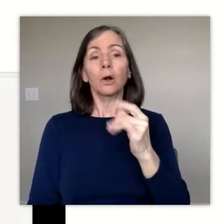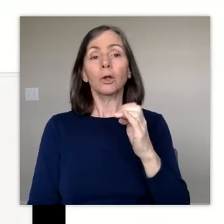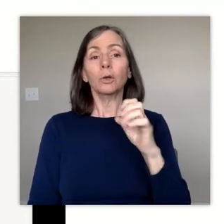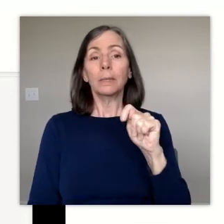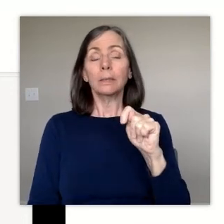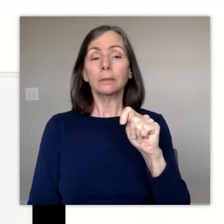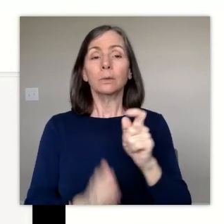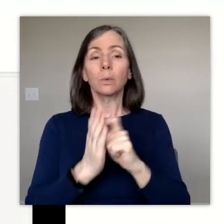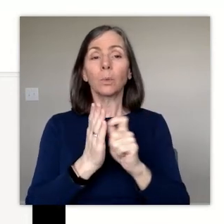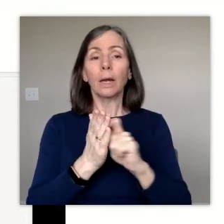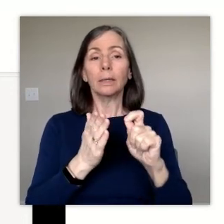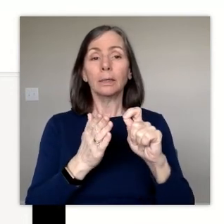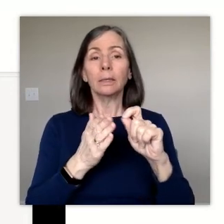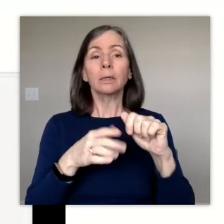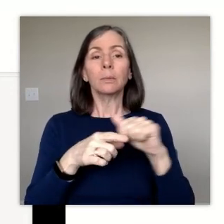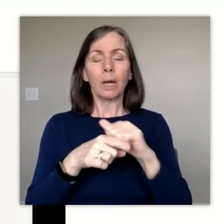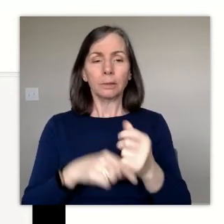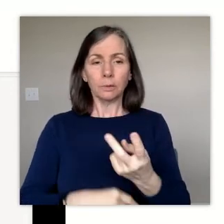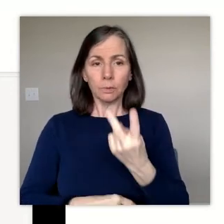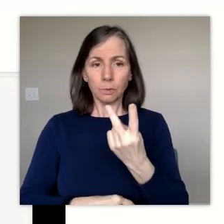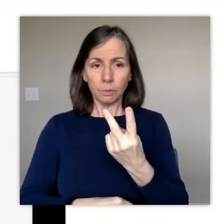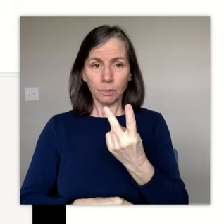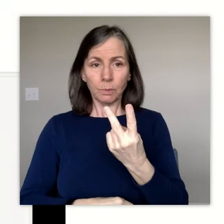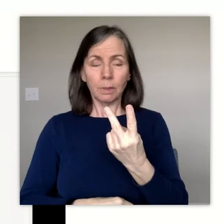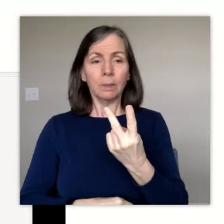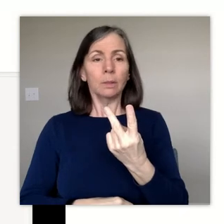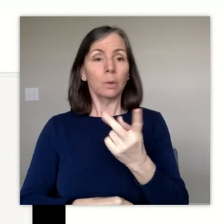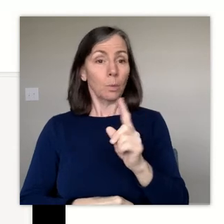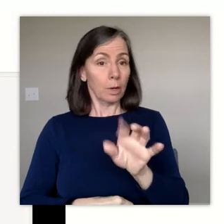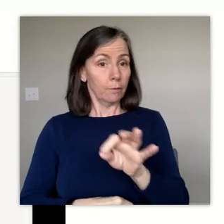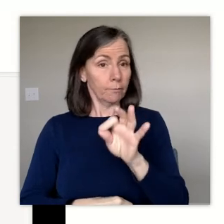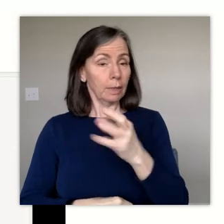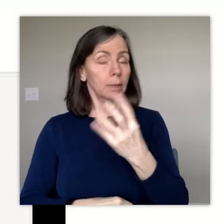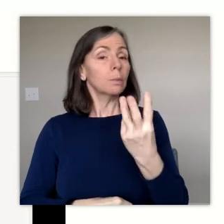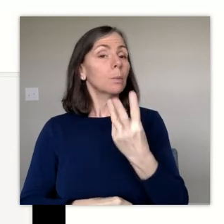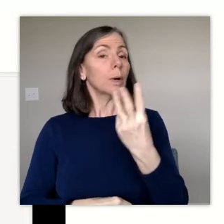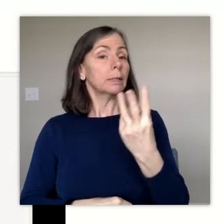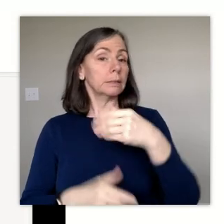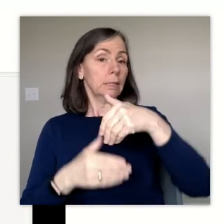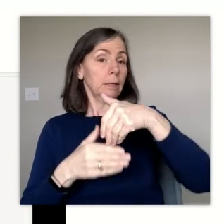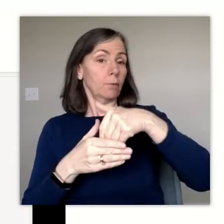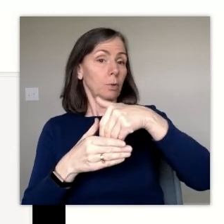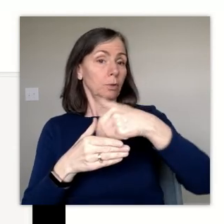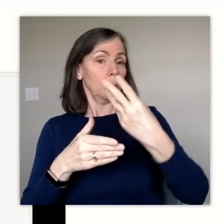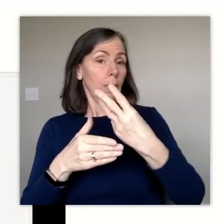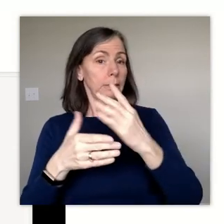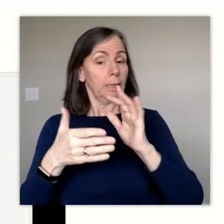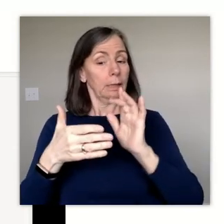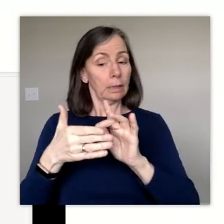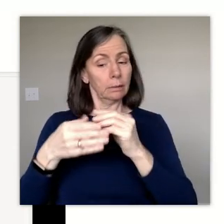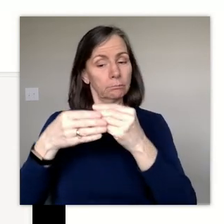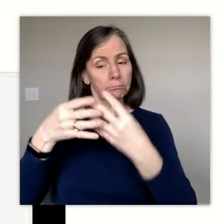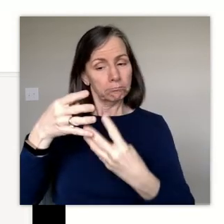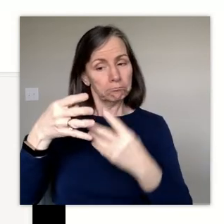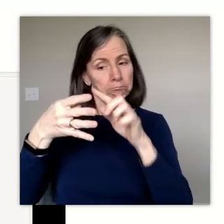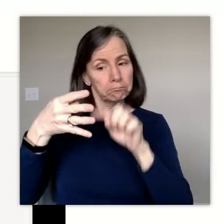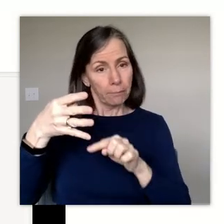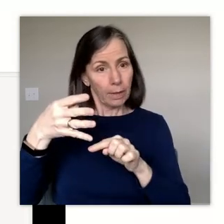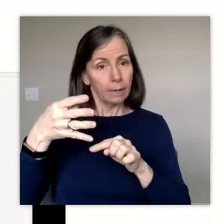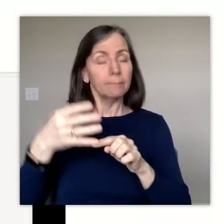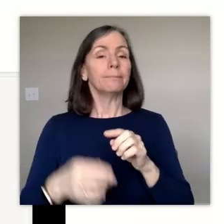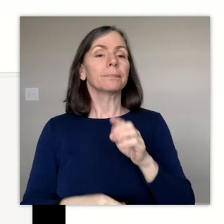Feedback. It is in your Wednesday, April 8th folder. You guys are going to respond to one of